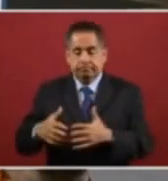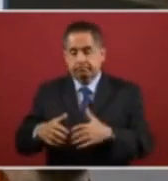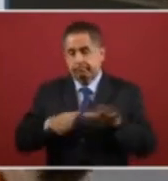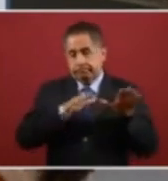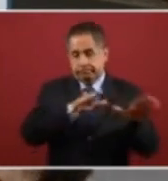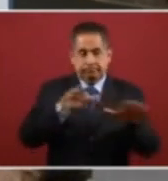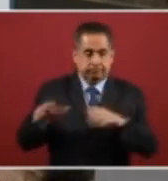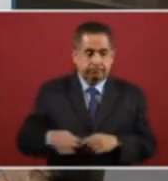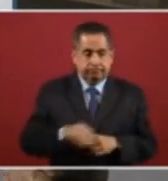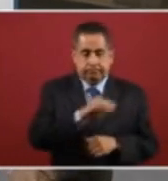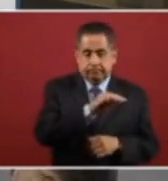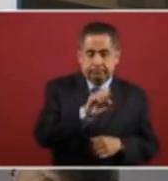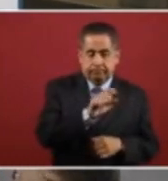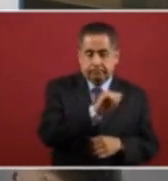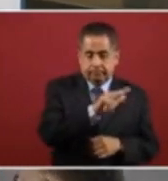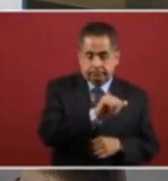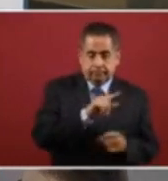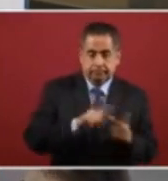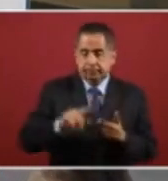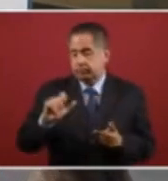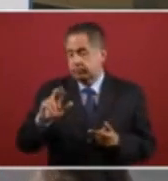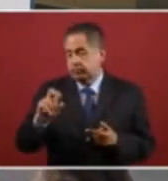there was two